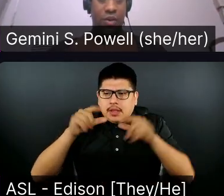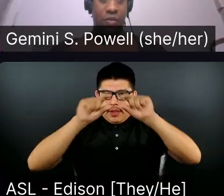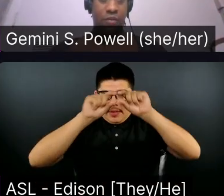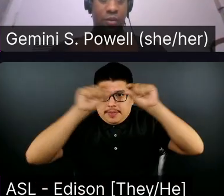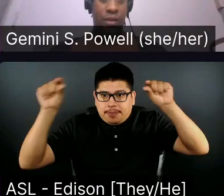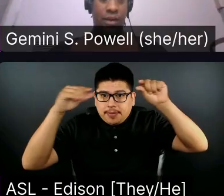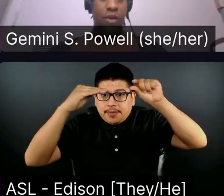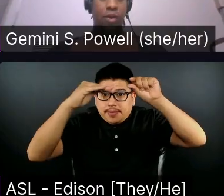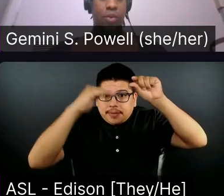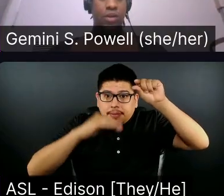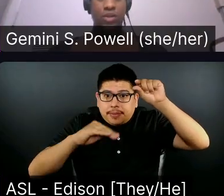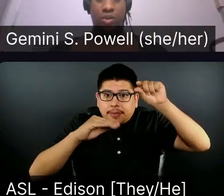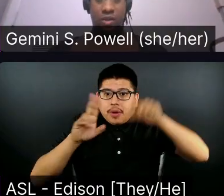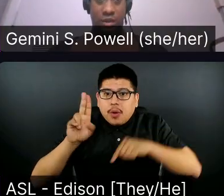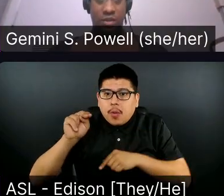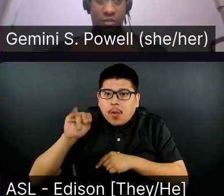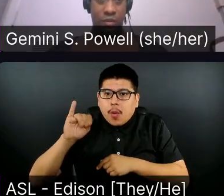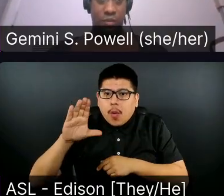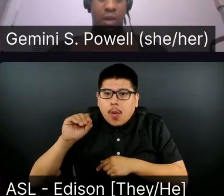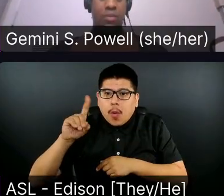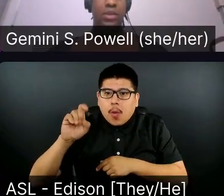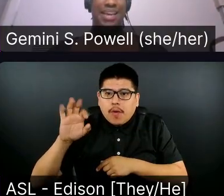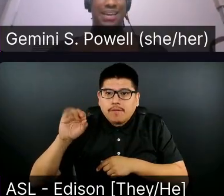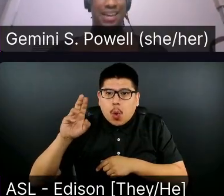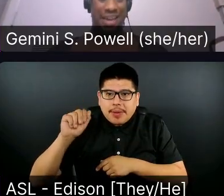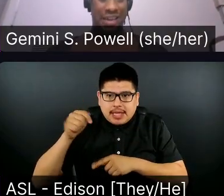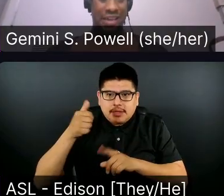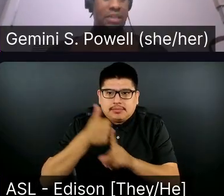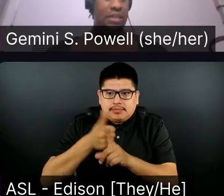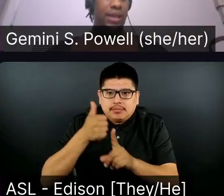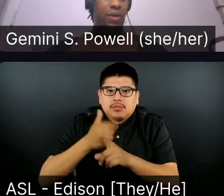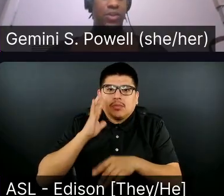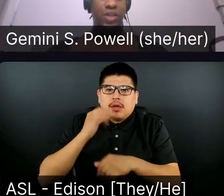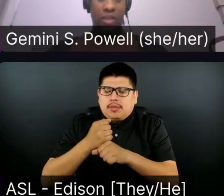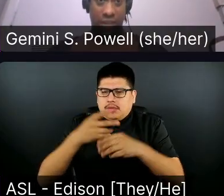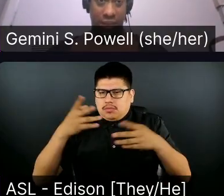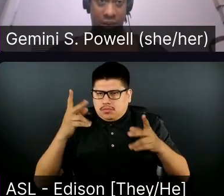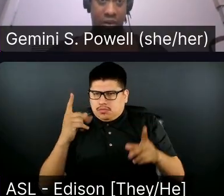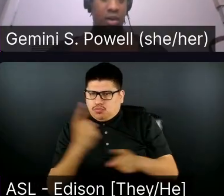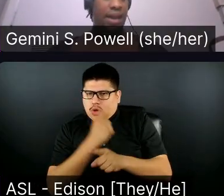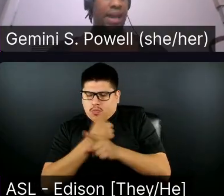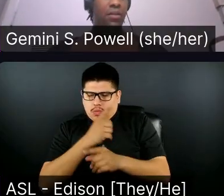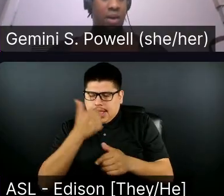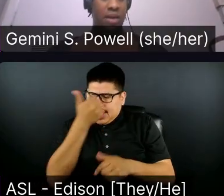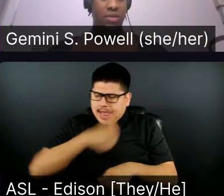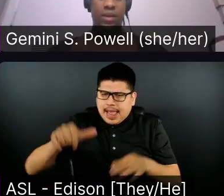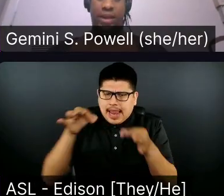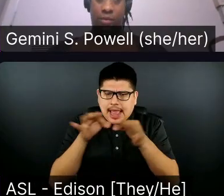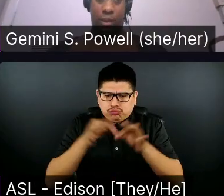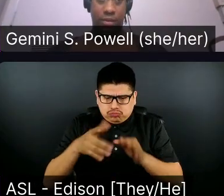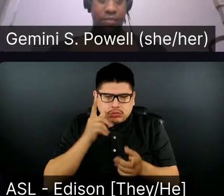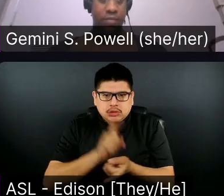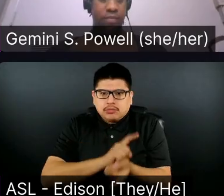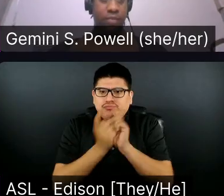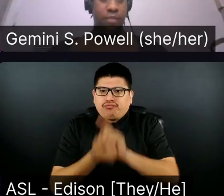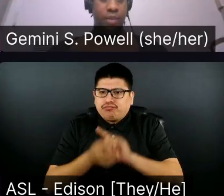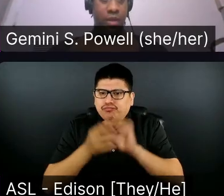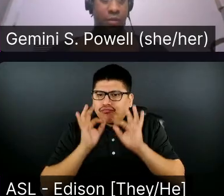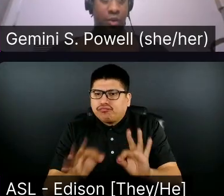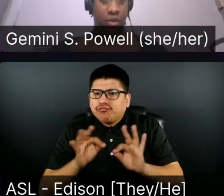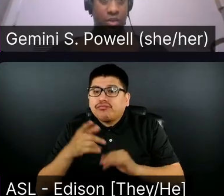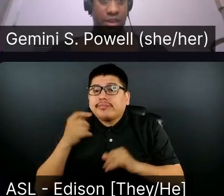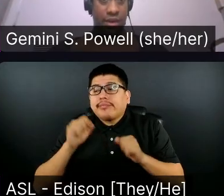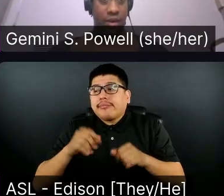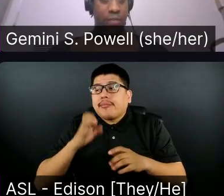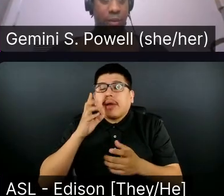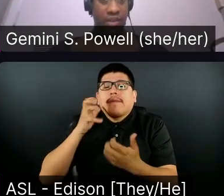use the Unicode format will ensure that it is viewed properly in any language the editor and browser can read.